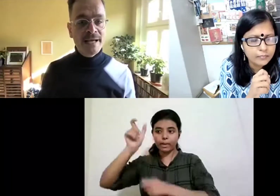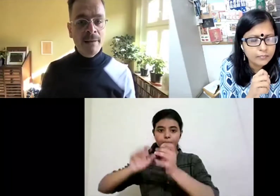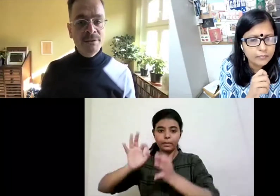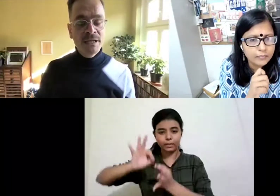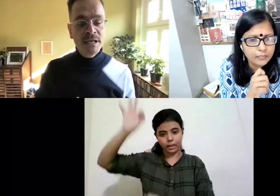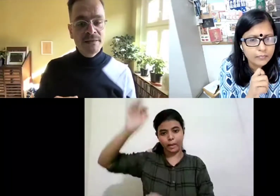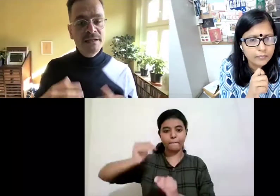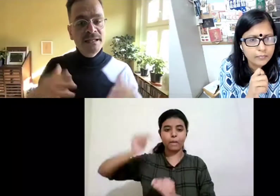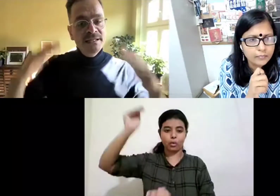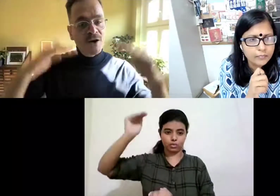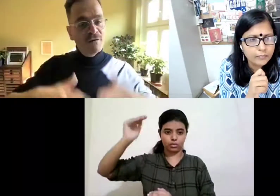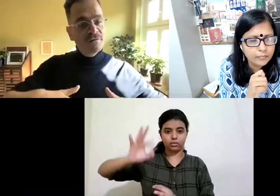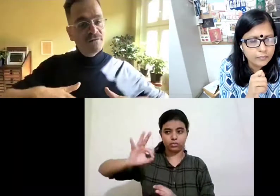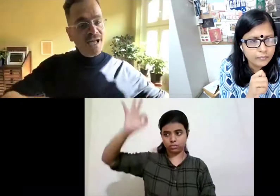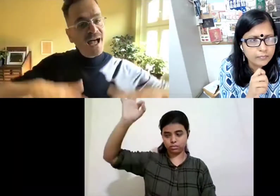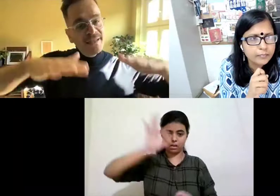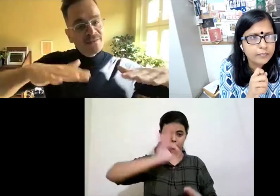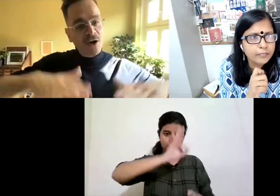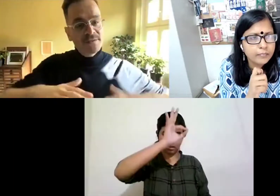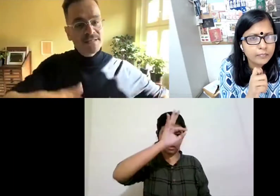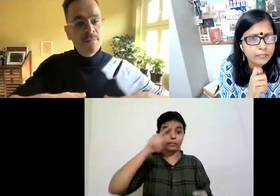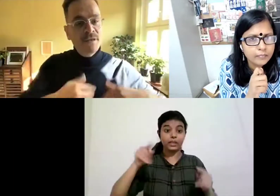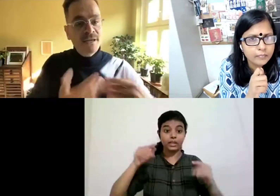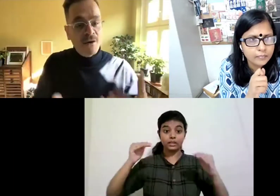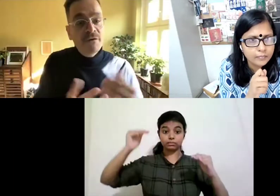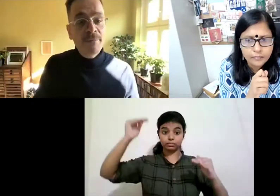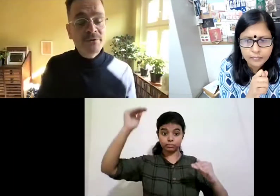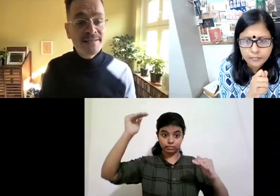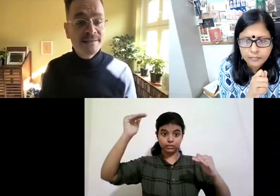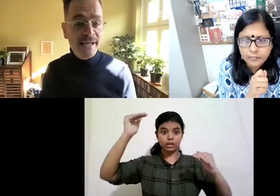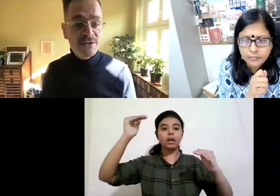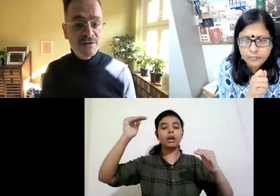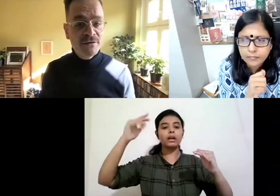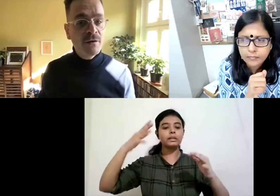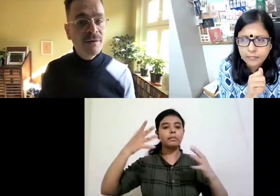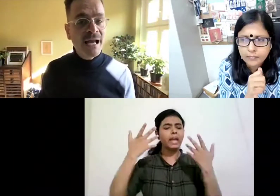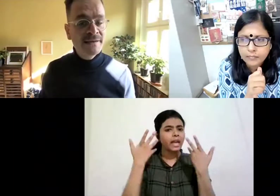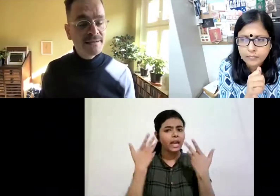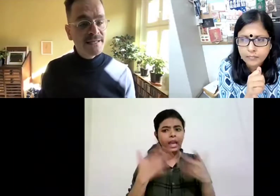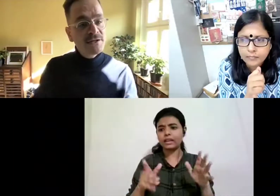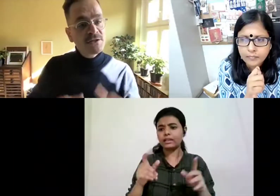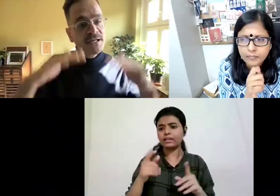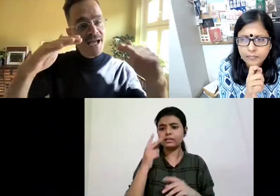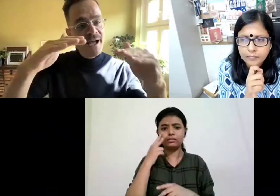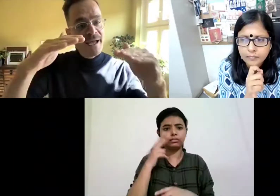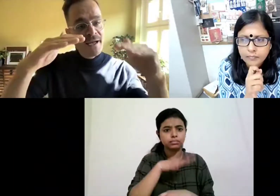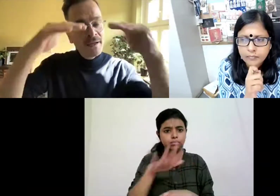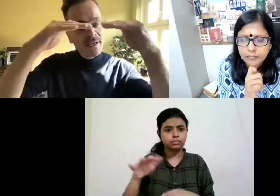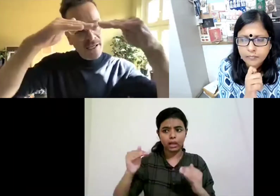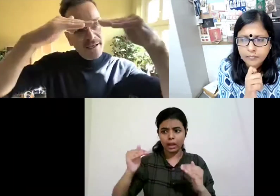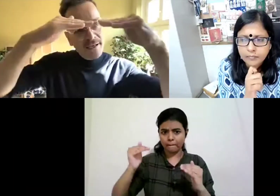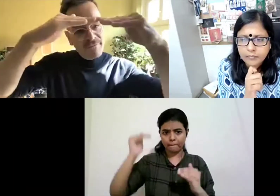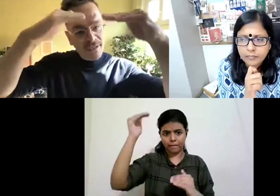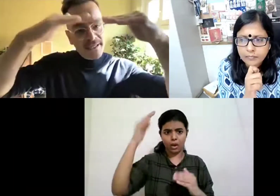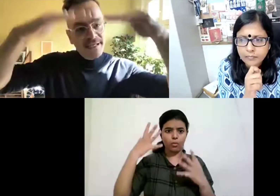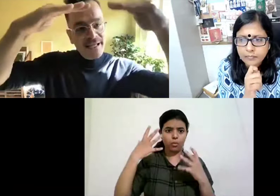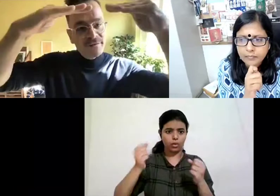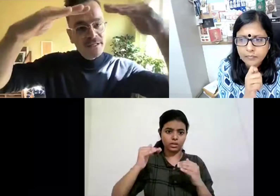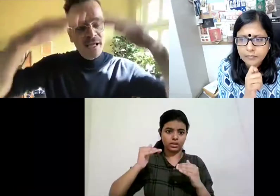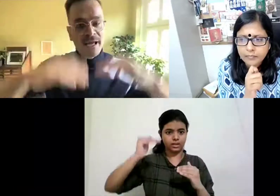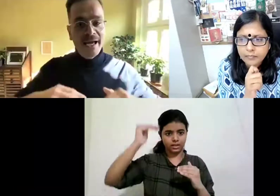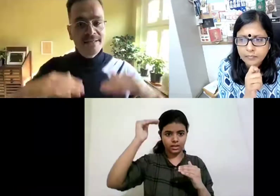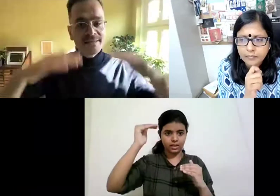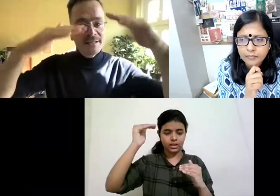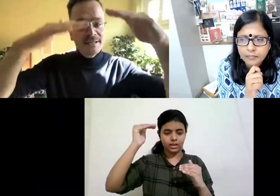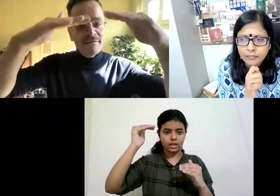for example, the need of the height of something, of a representation for the blind is actually higher as a